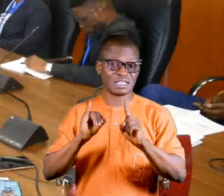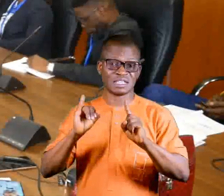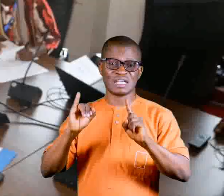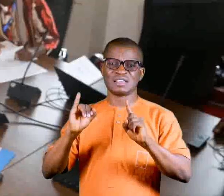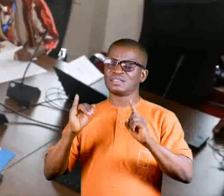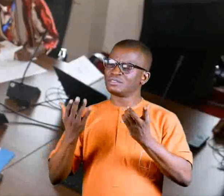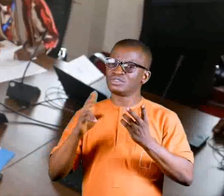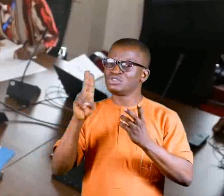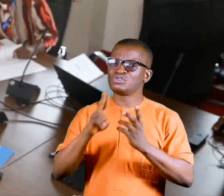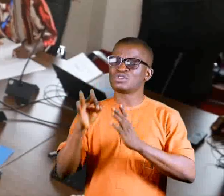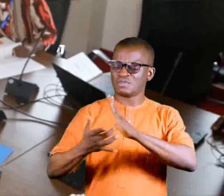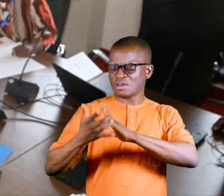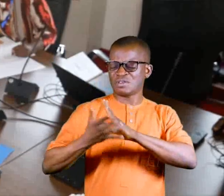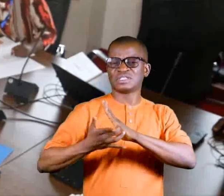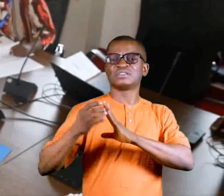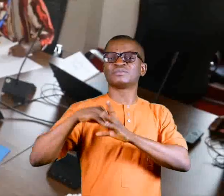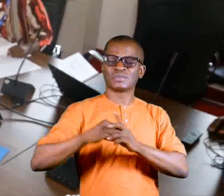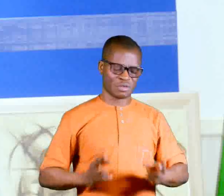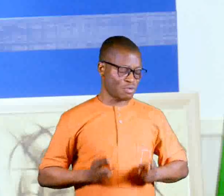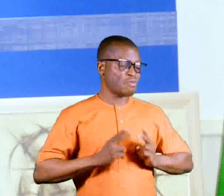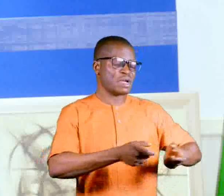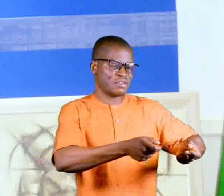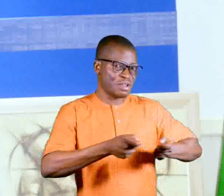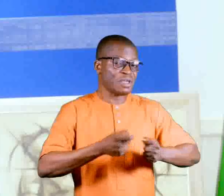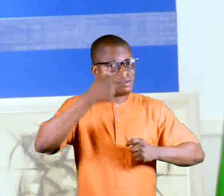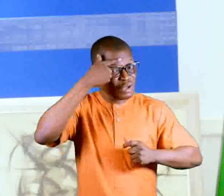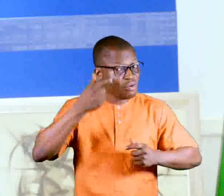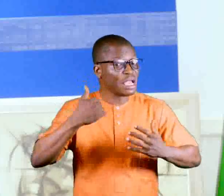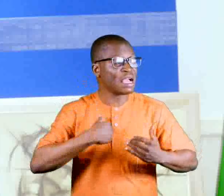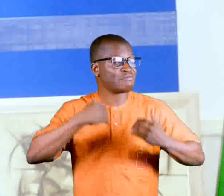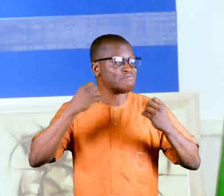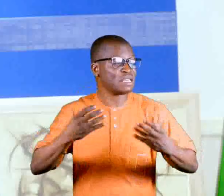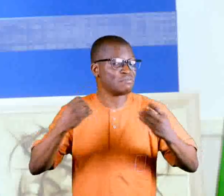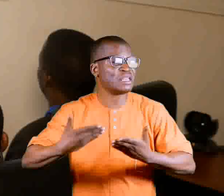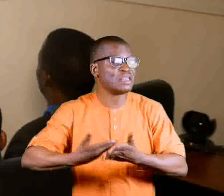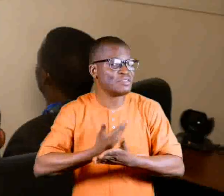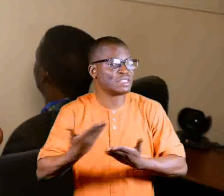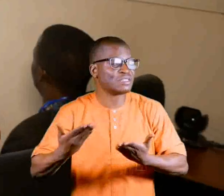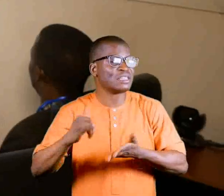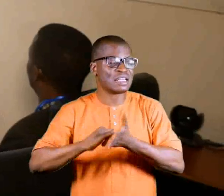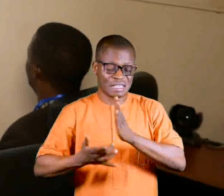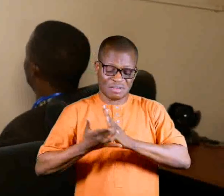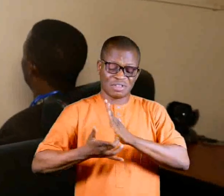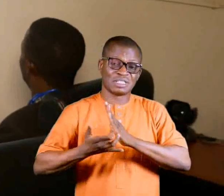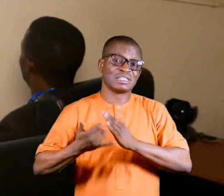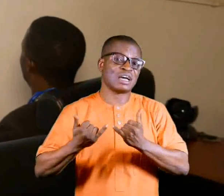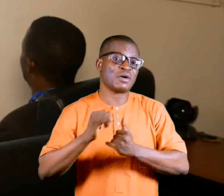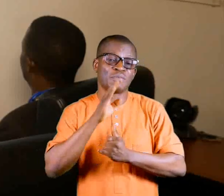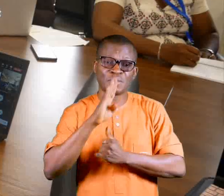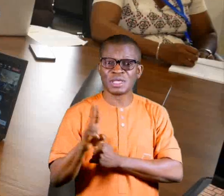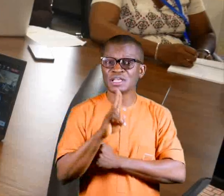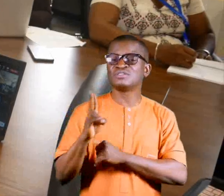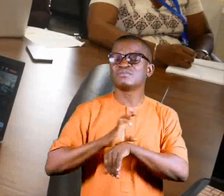of technology-induced human trafficking, because with COVID there were also a lot of new things that came, and technology was one of the